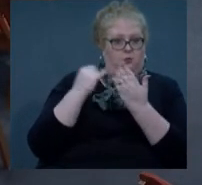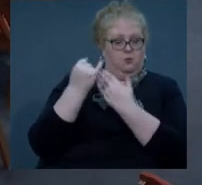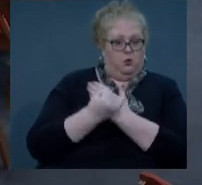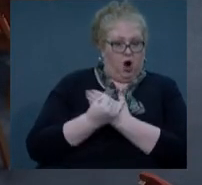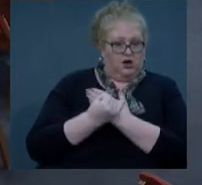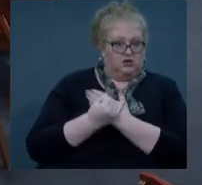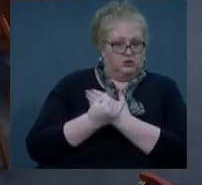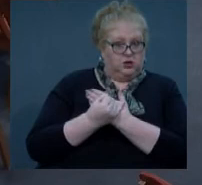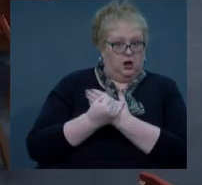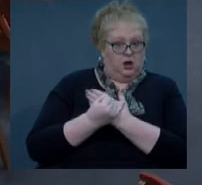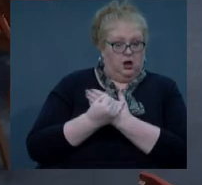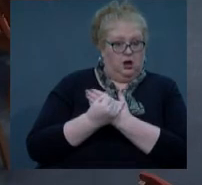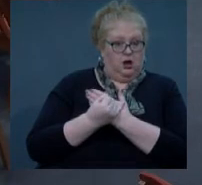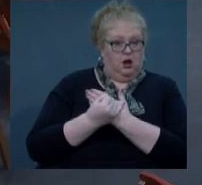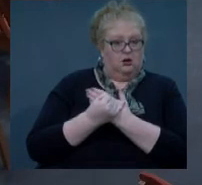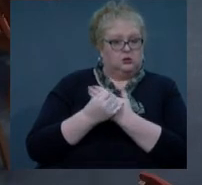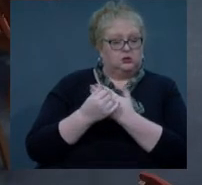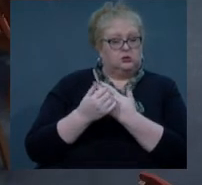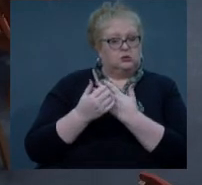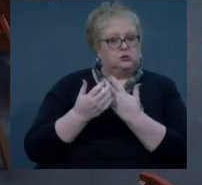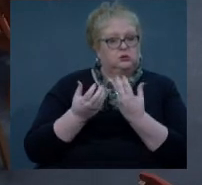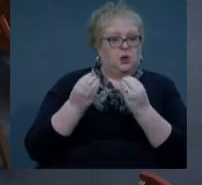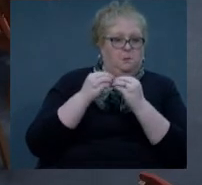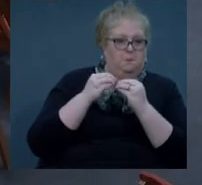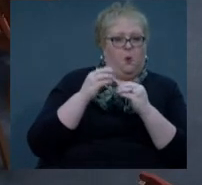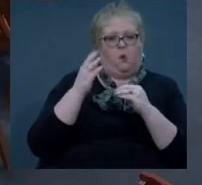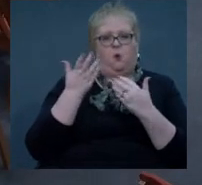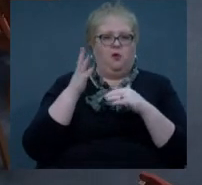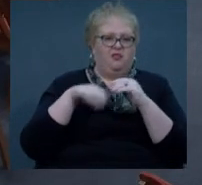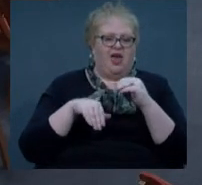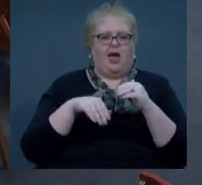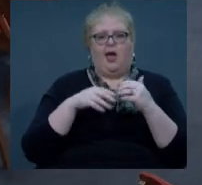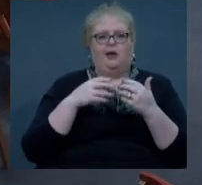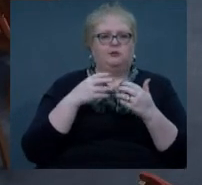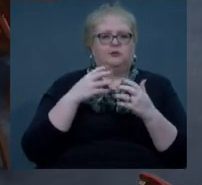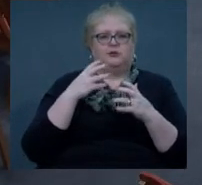above and beyond the thickness of the asphalt and the height of the shrubs